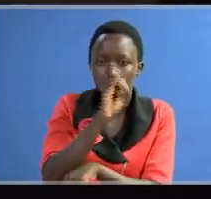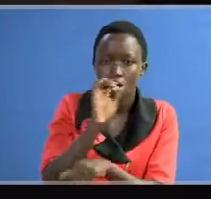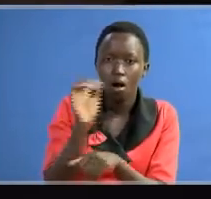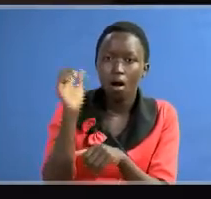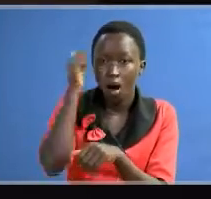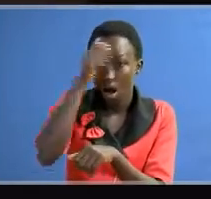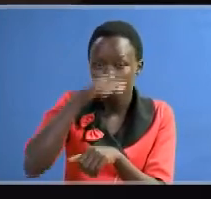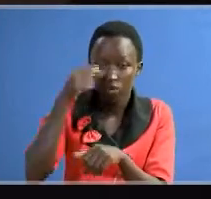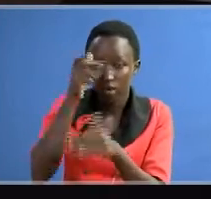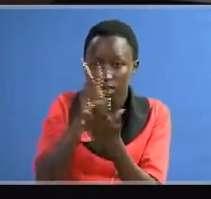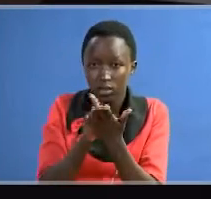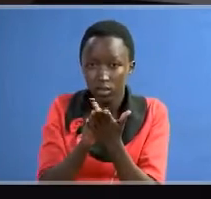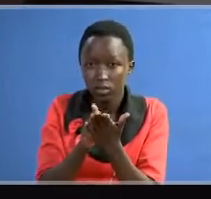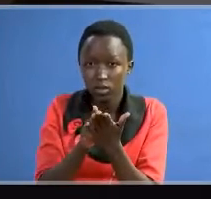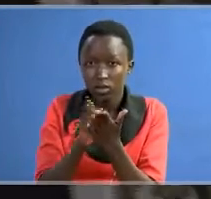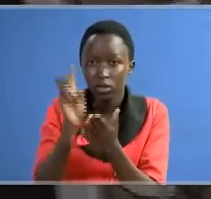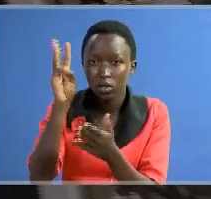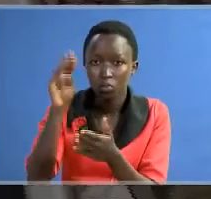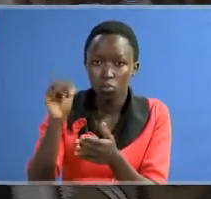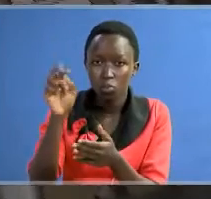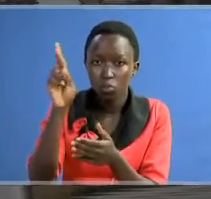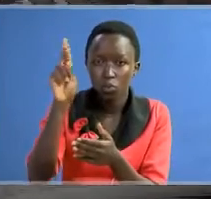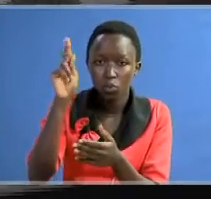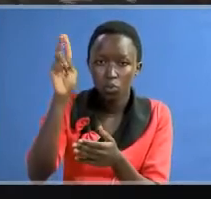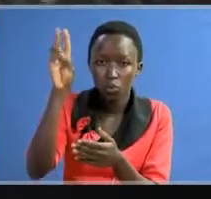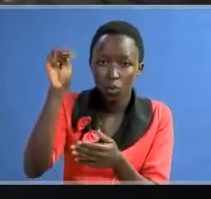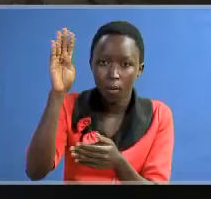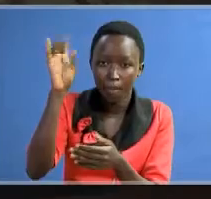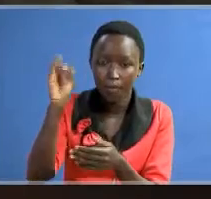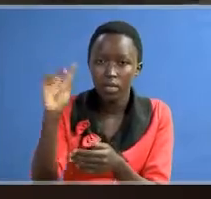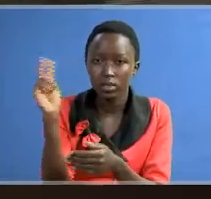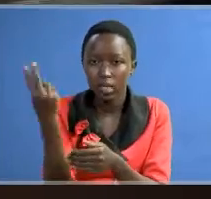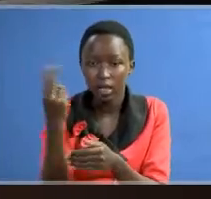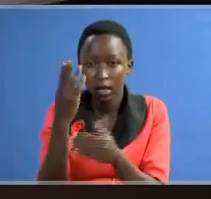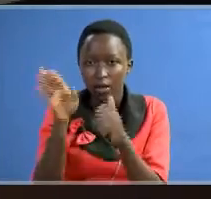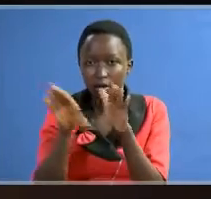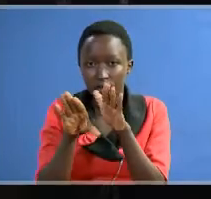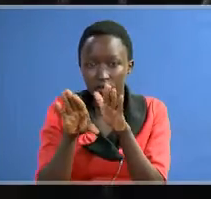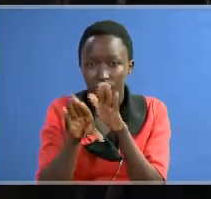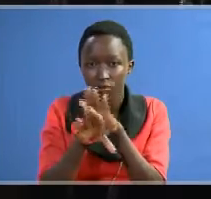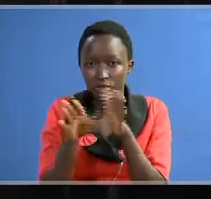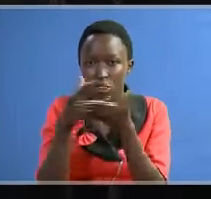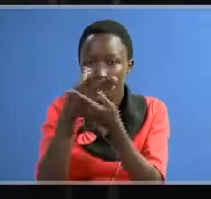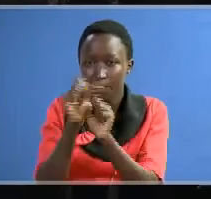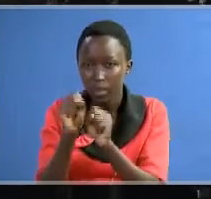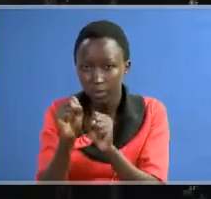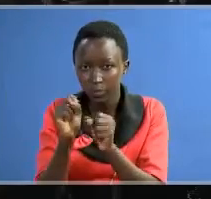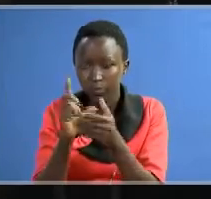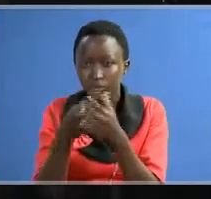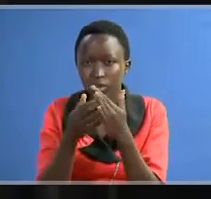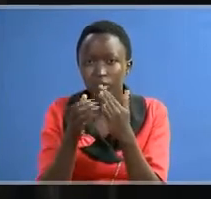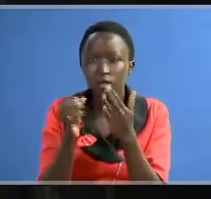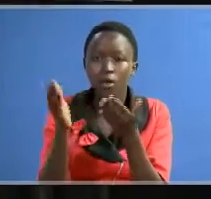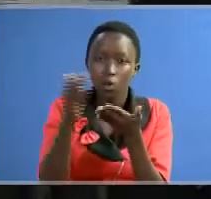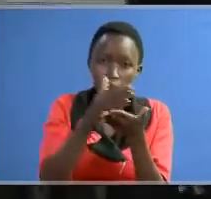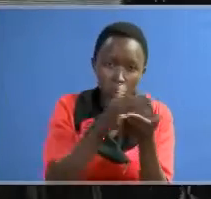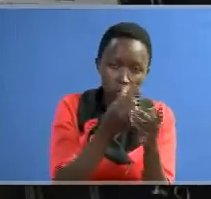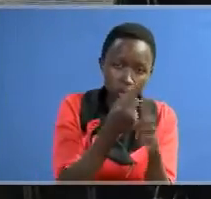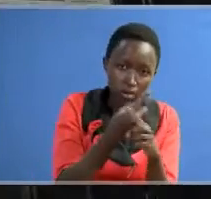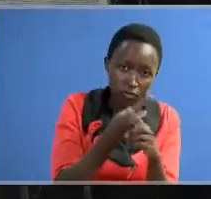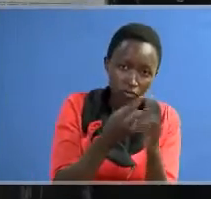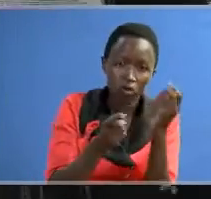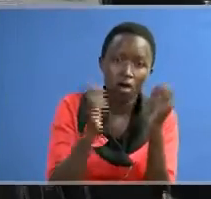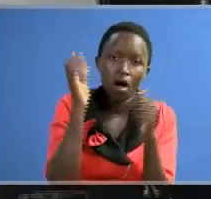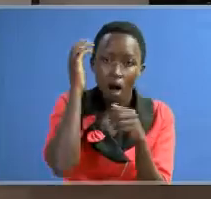Kiafrika iliyohifadhiwa na Joseph Murumbi aliyekuwa makamu wa rais wa pili. Murumbi alikusanya michongo na michoro katika nchi tofauti